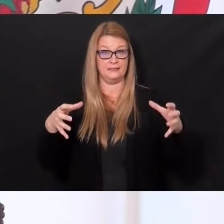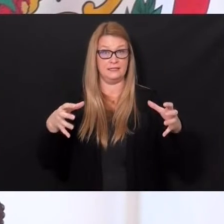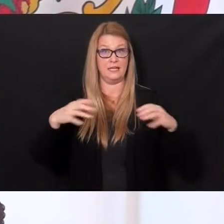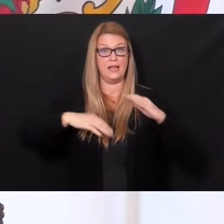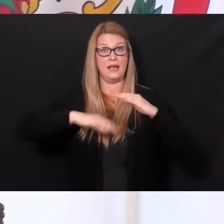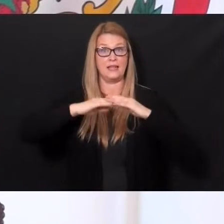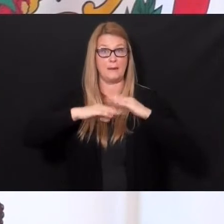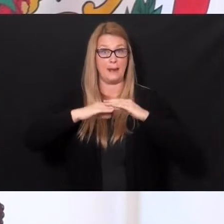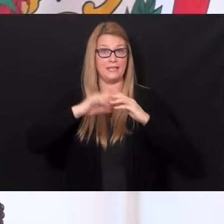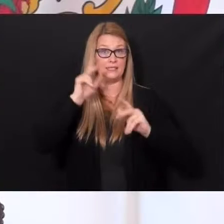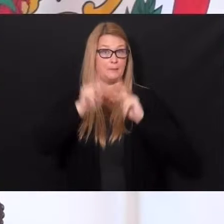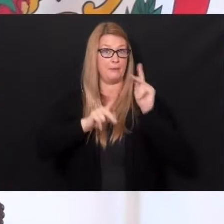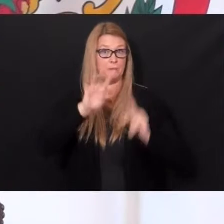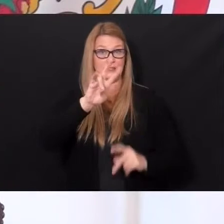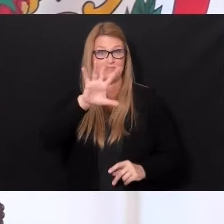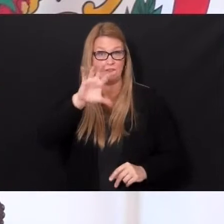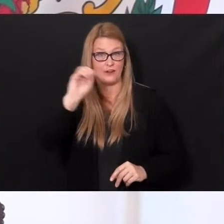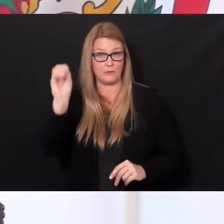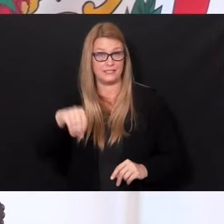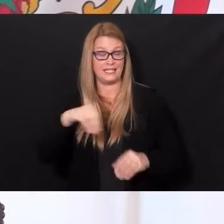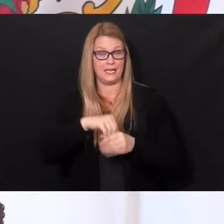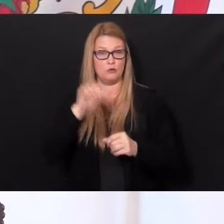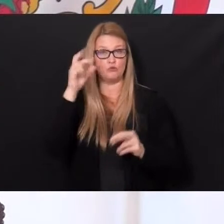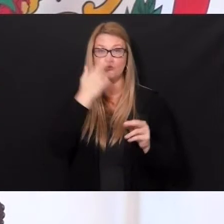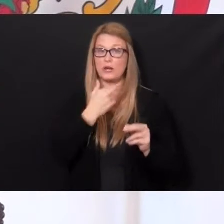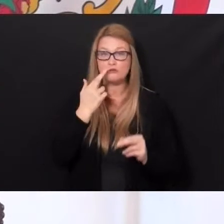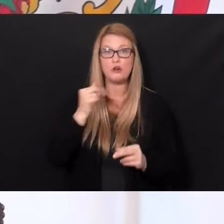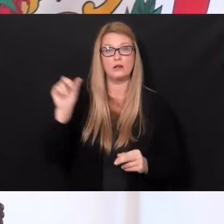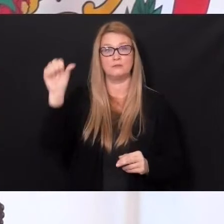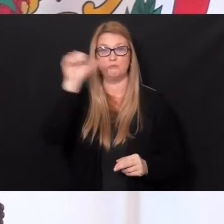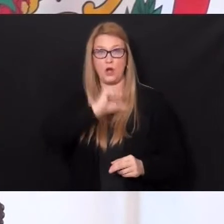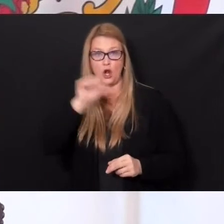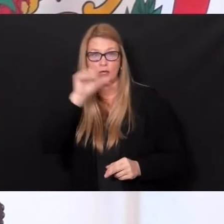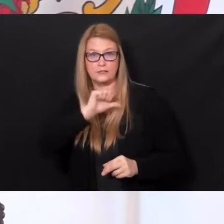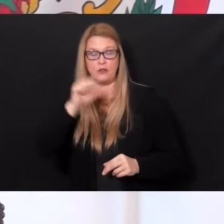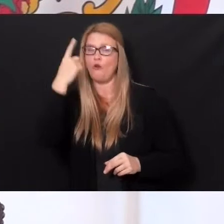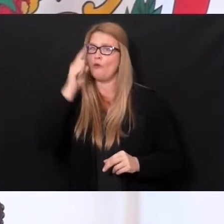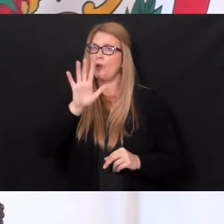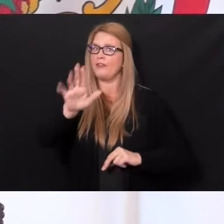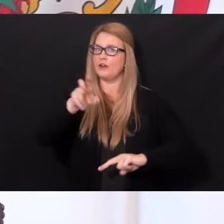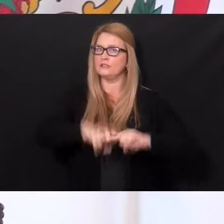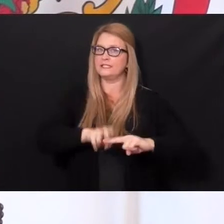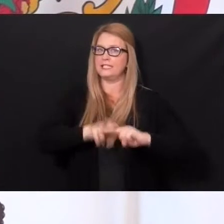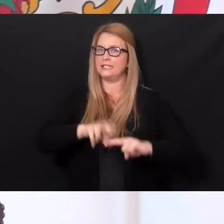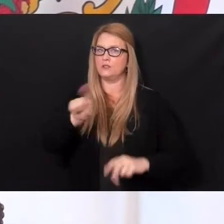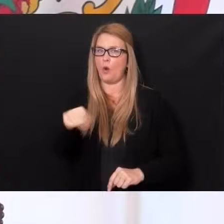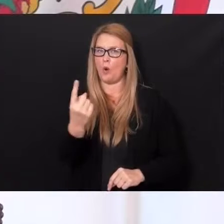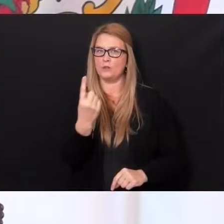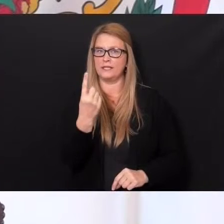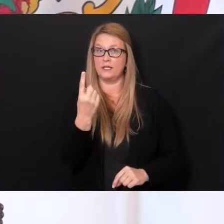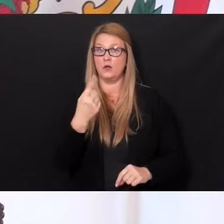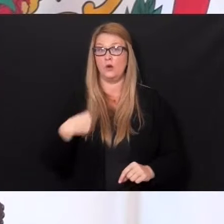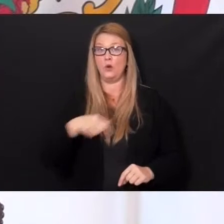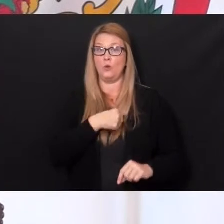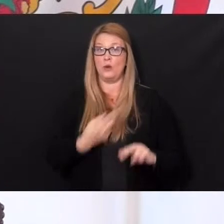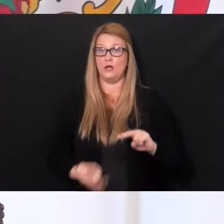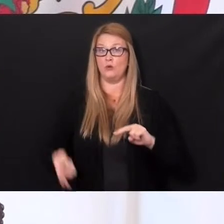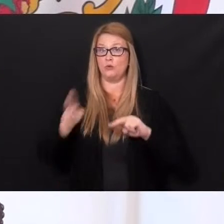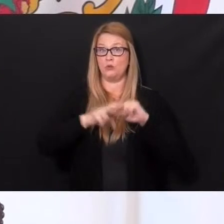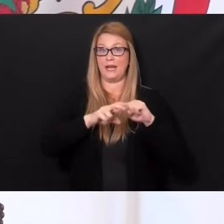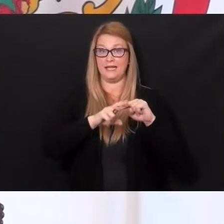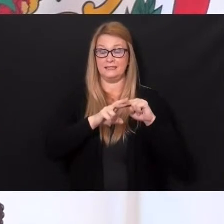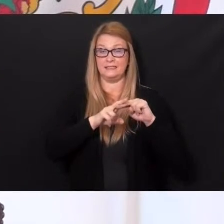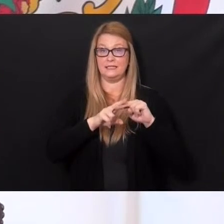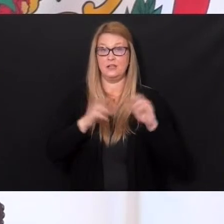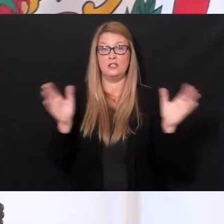to 75% of their seating capacity only. We raised the capacity limitation